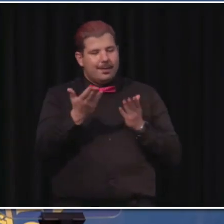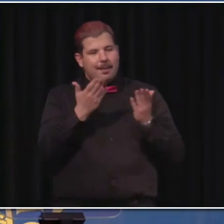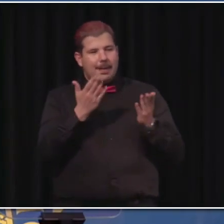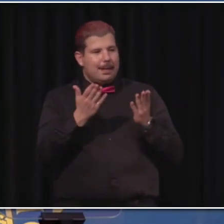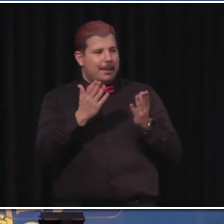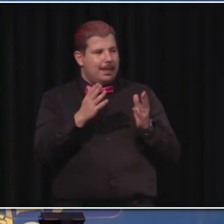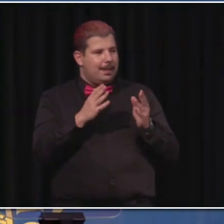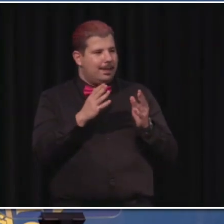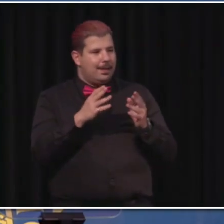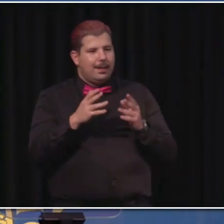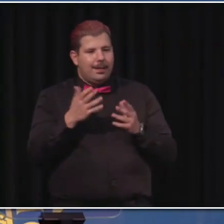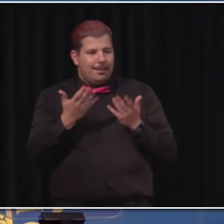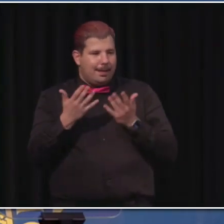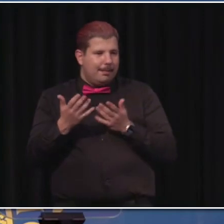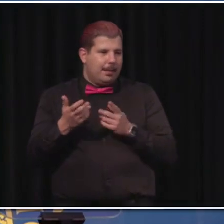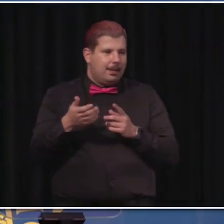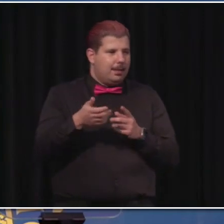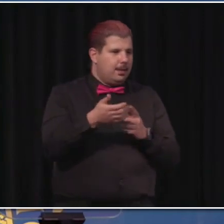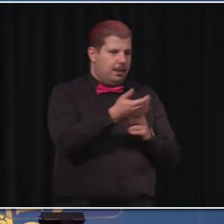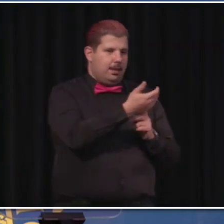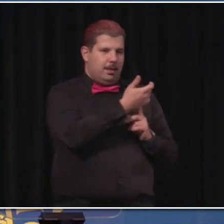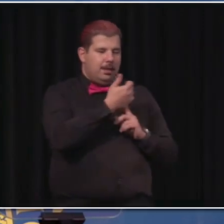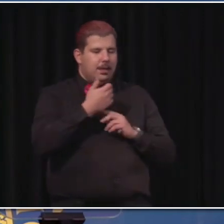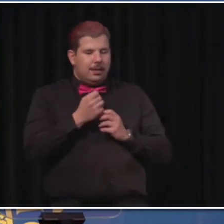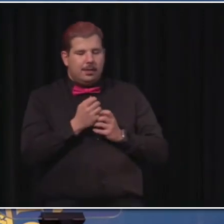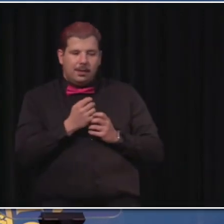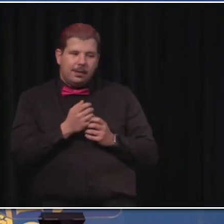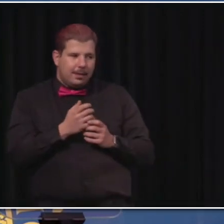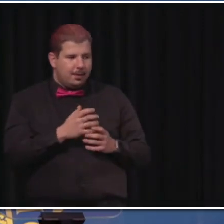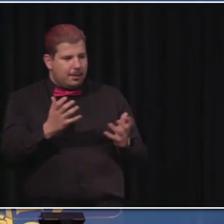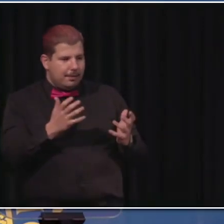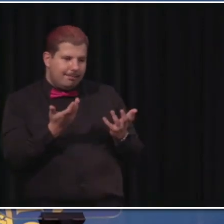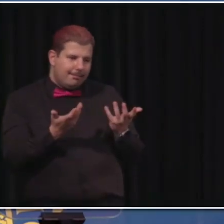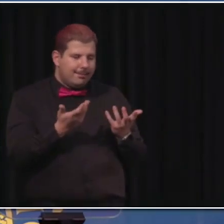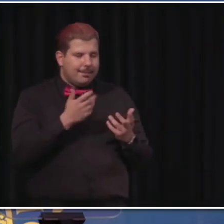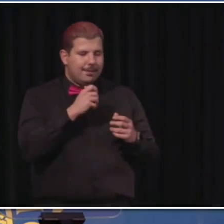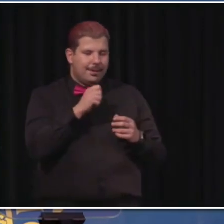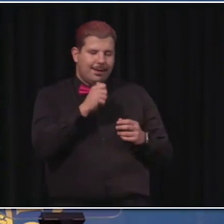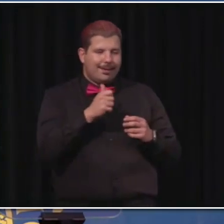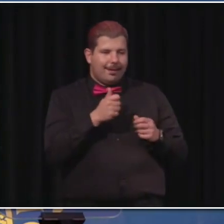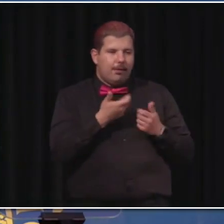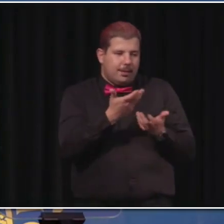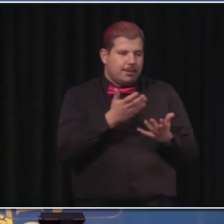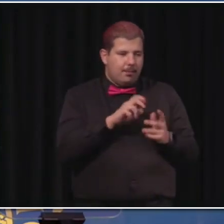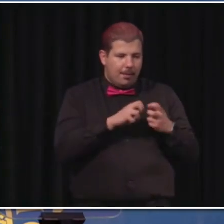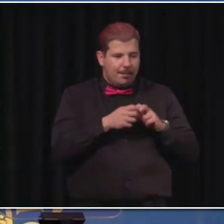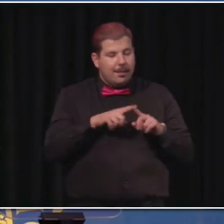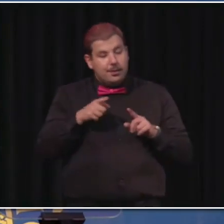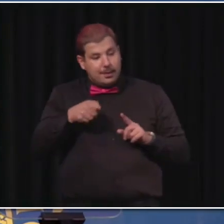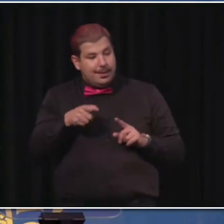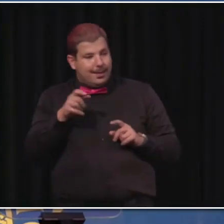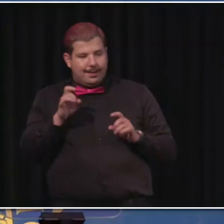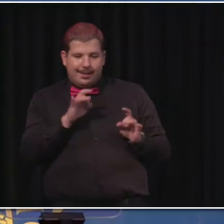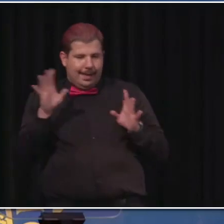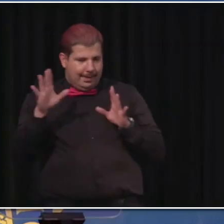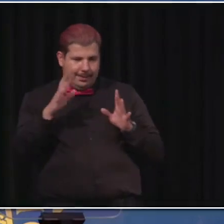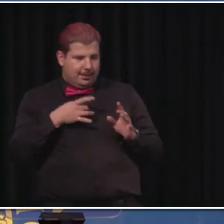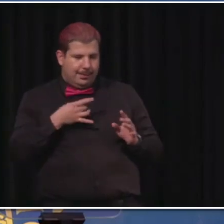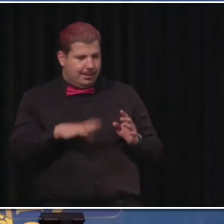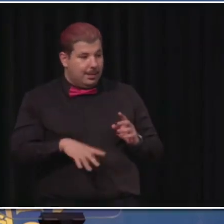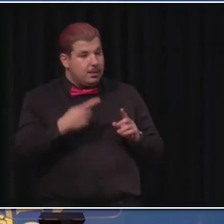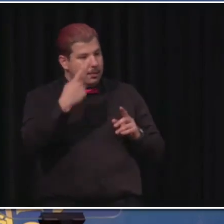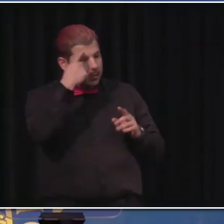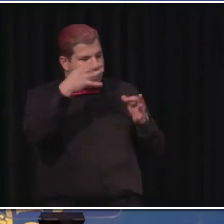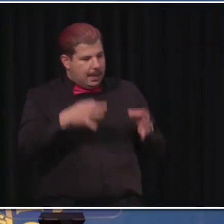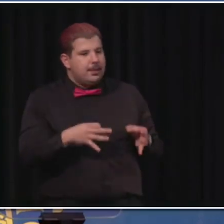many young people in that obviously weren't causing any problems. But she hated it. And so she decided that she was going to sue